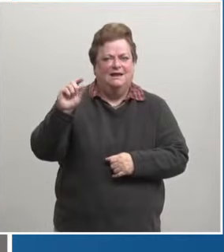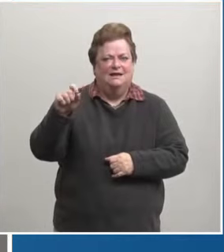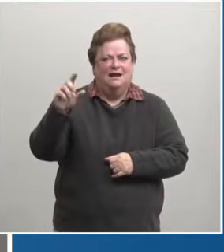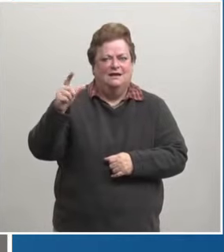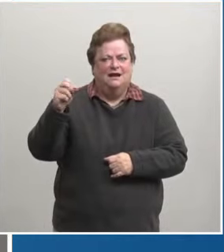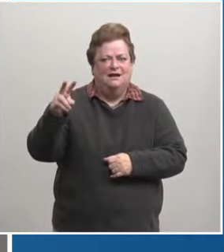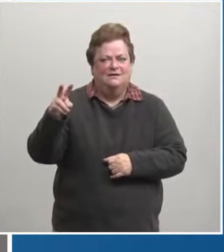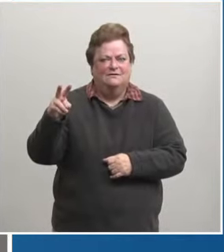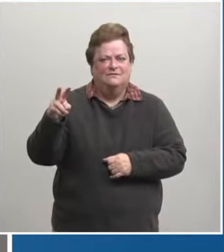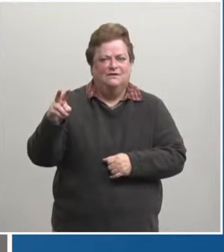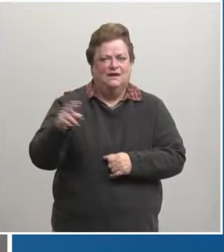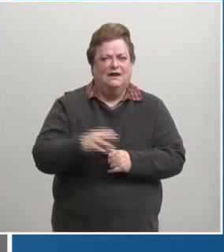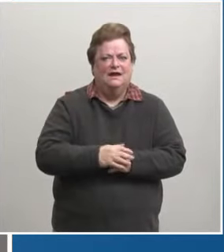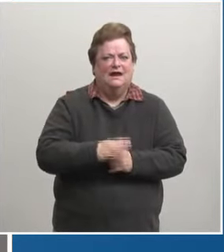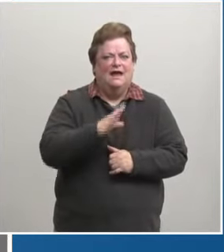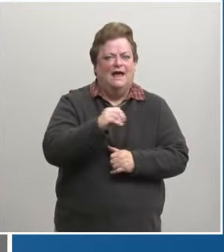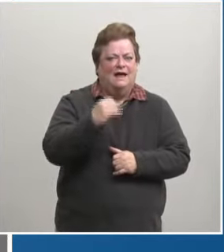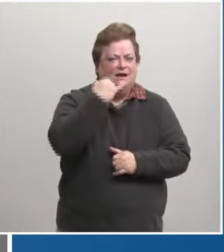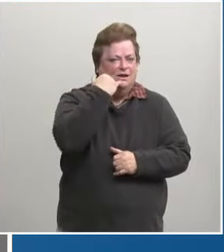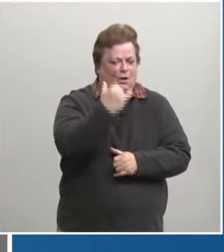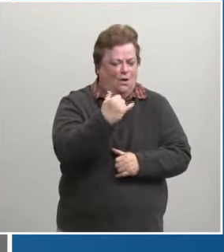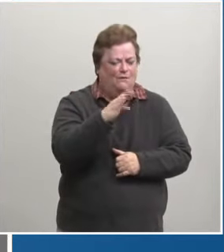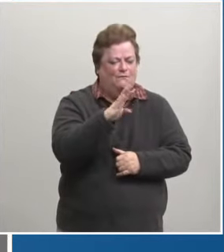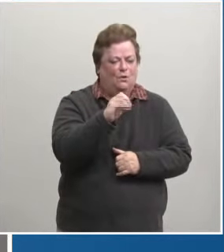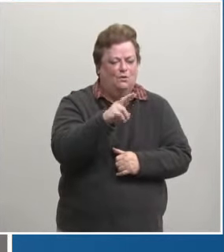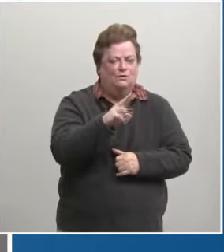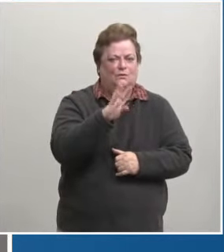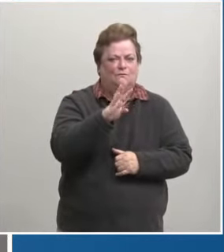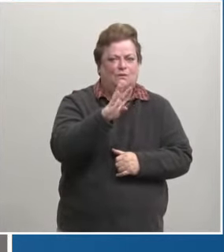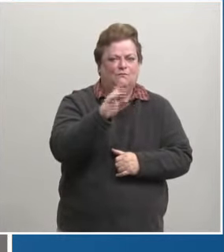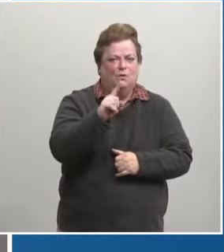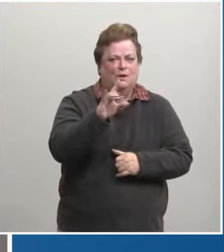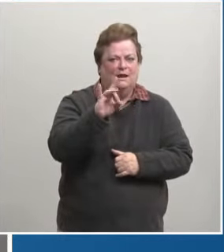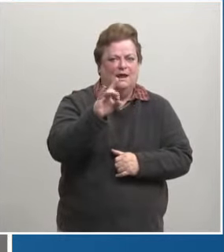covid19.lincoln.ne.gov and by calling